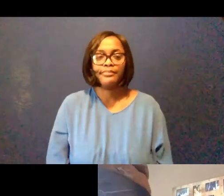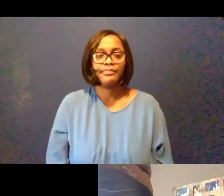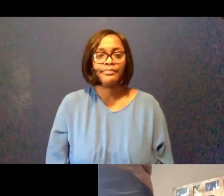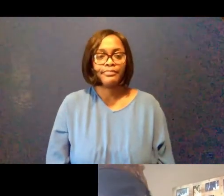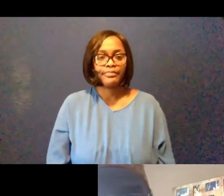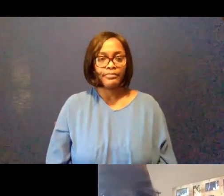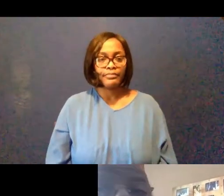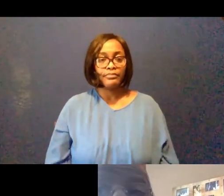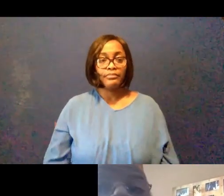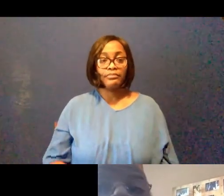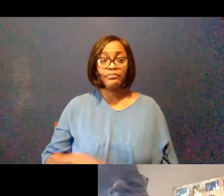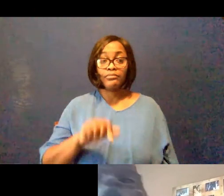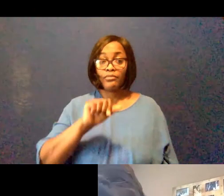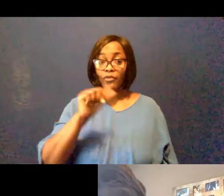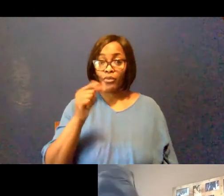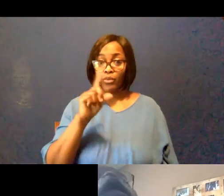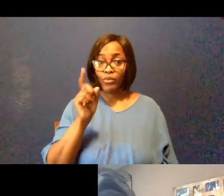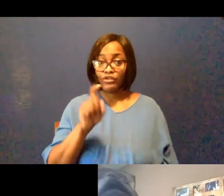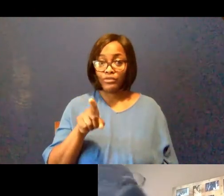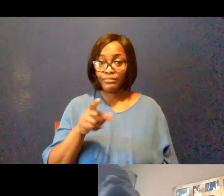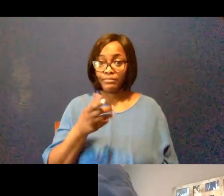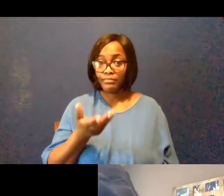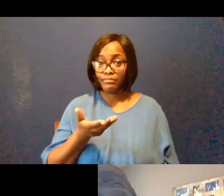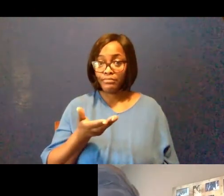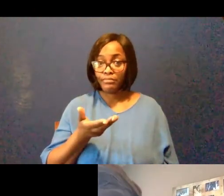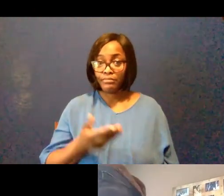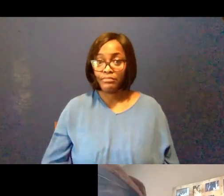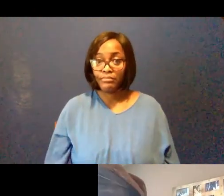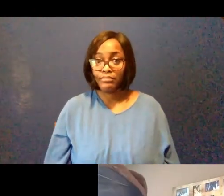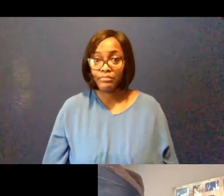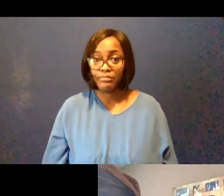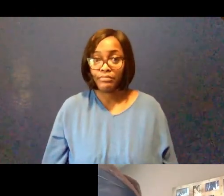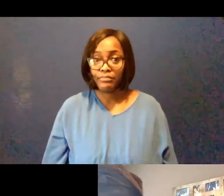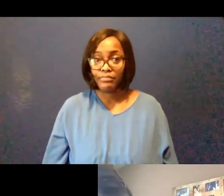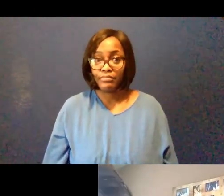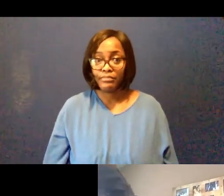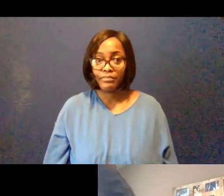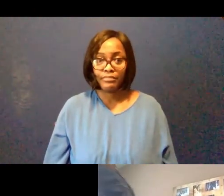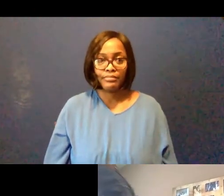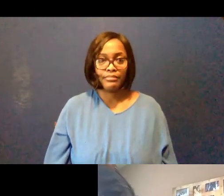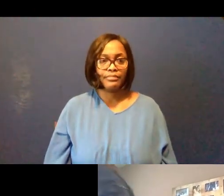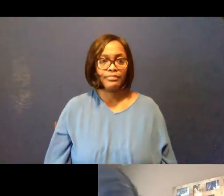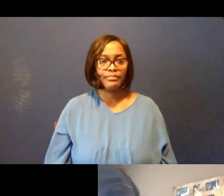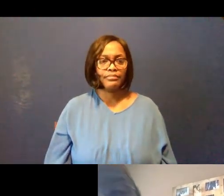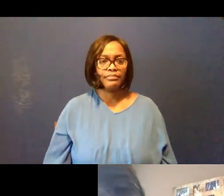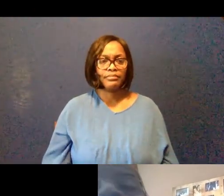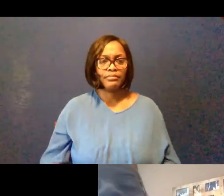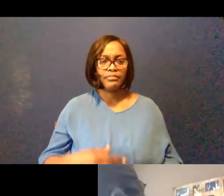Yes, they do. And it is so